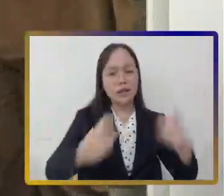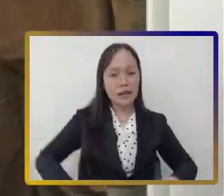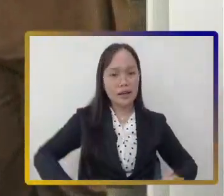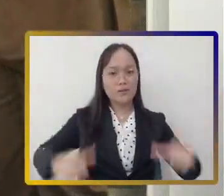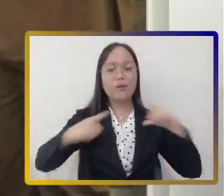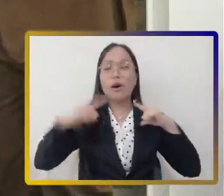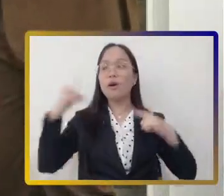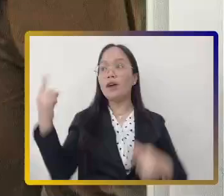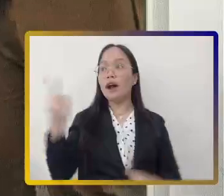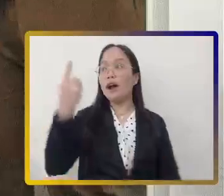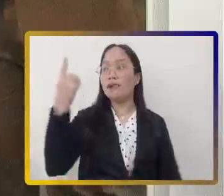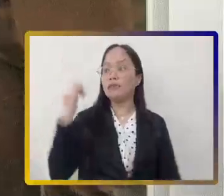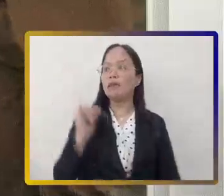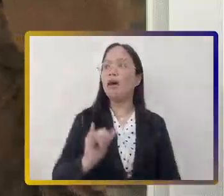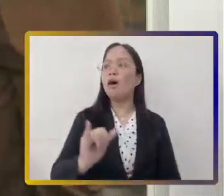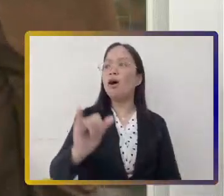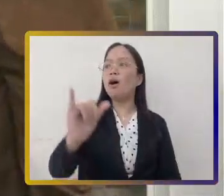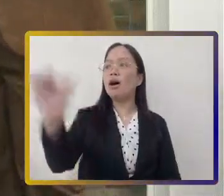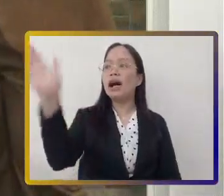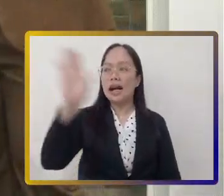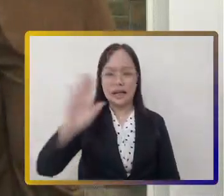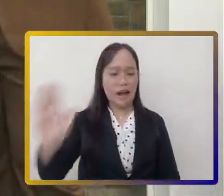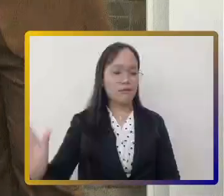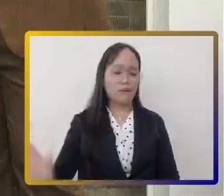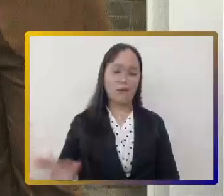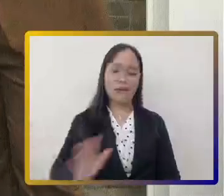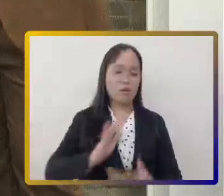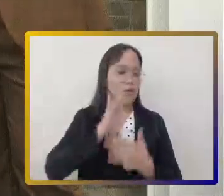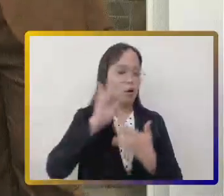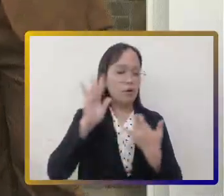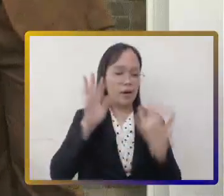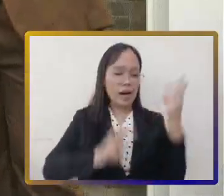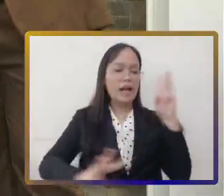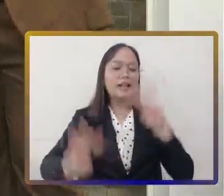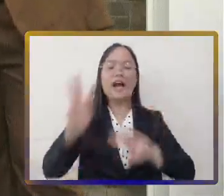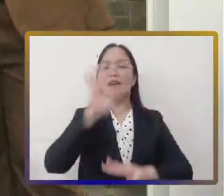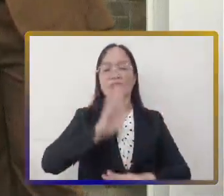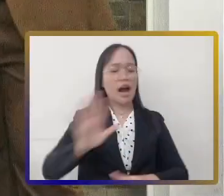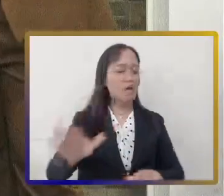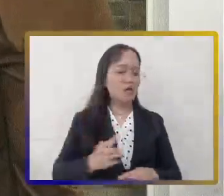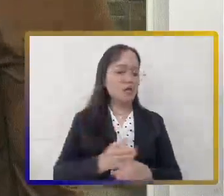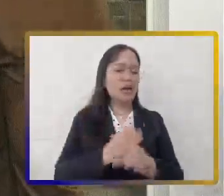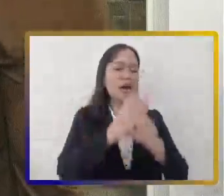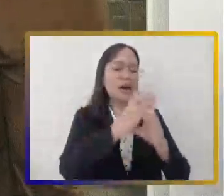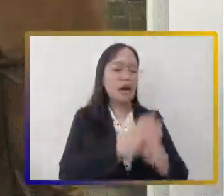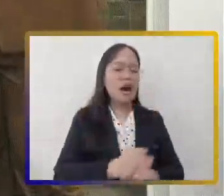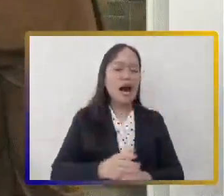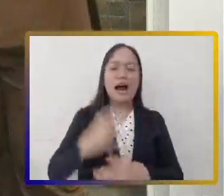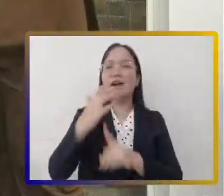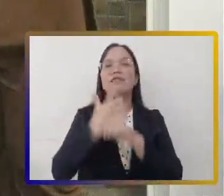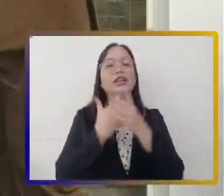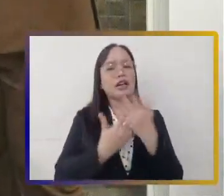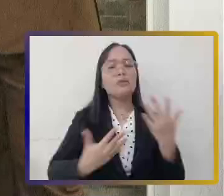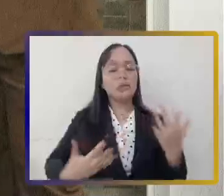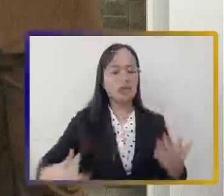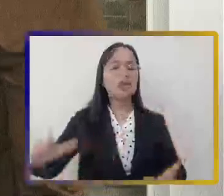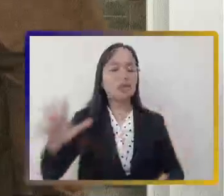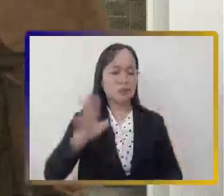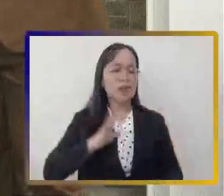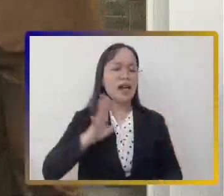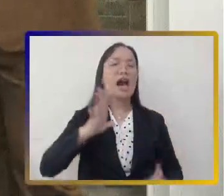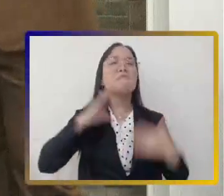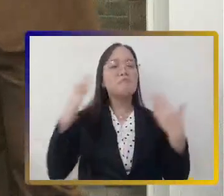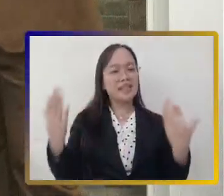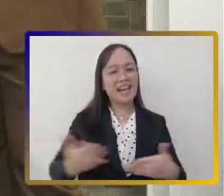we'll live forevermore. Never have to worry, never have to care. Everything will just